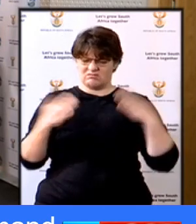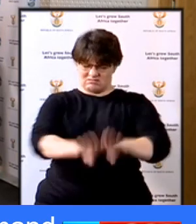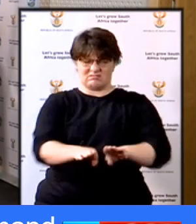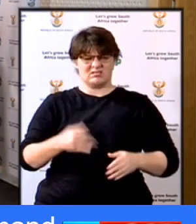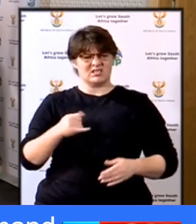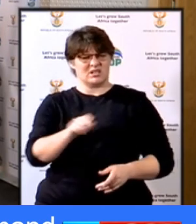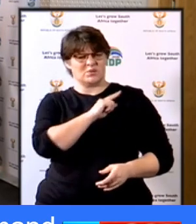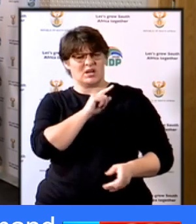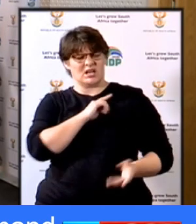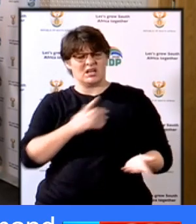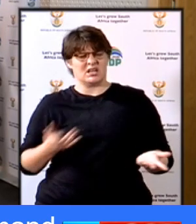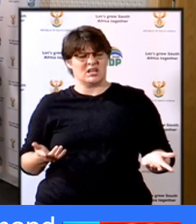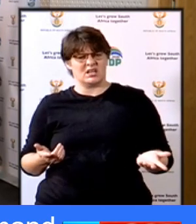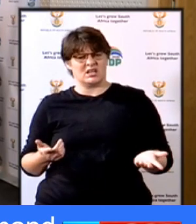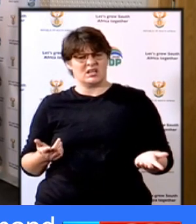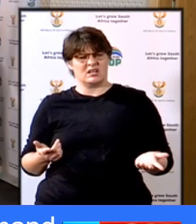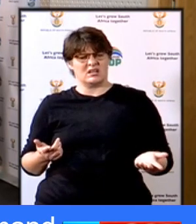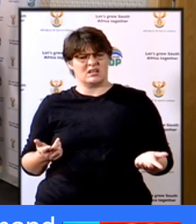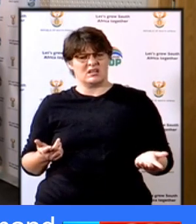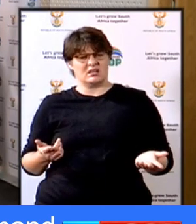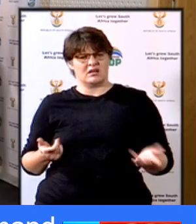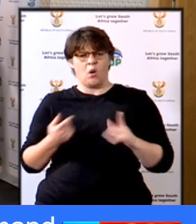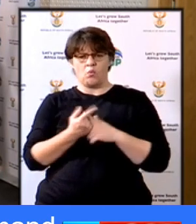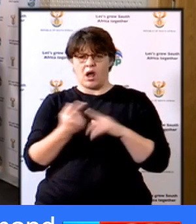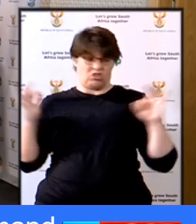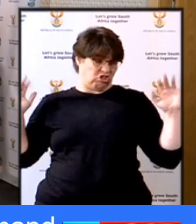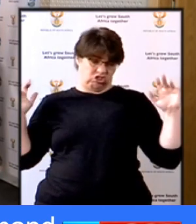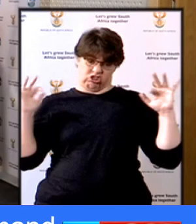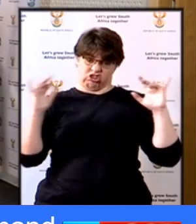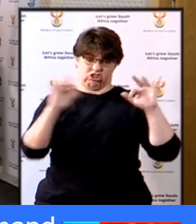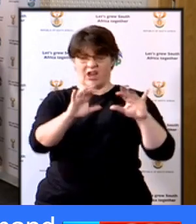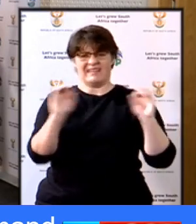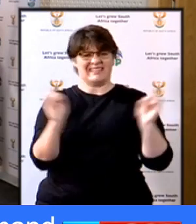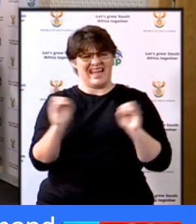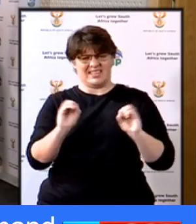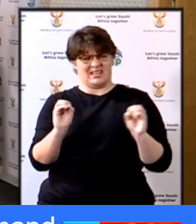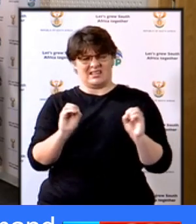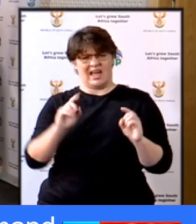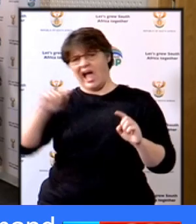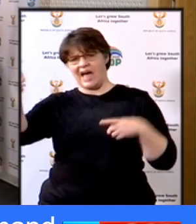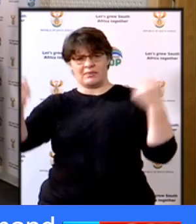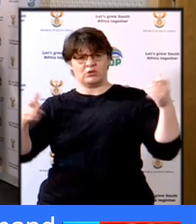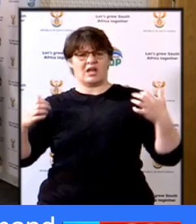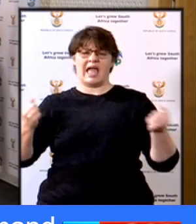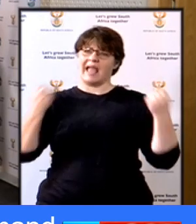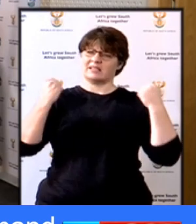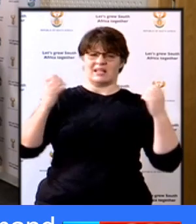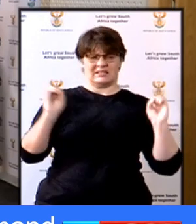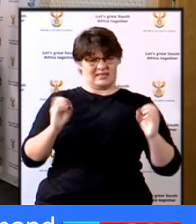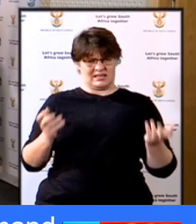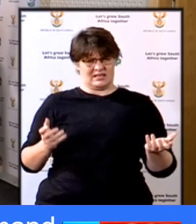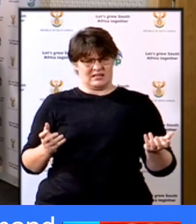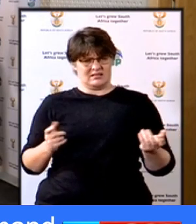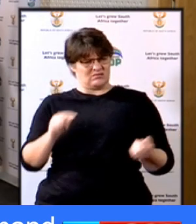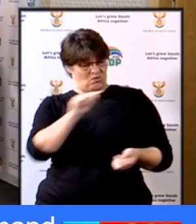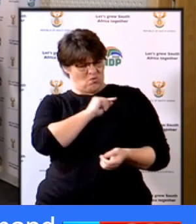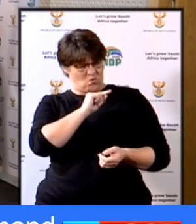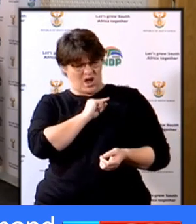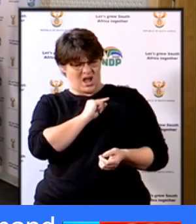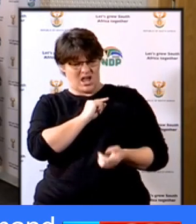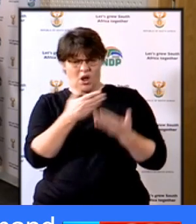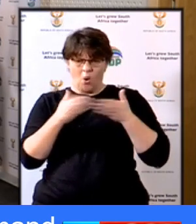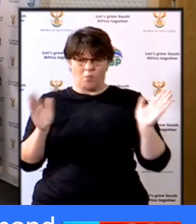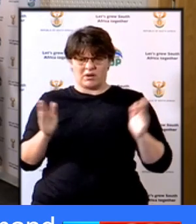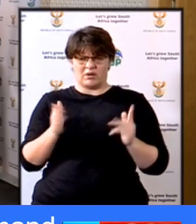closed. Does this not cause crowding in any other places where people exercise? Basically asking, why are we